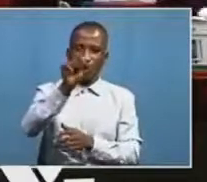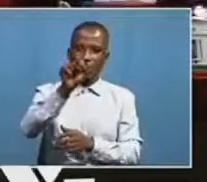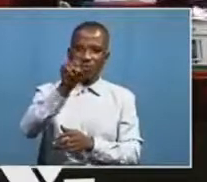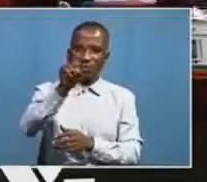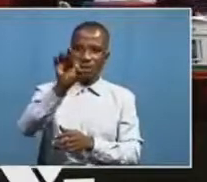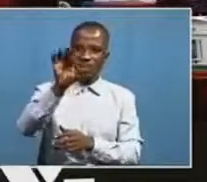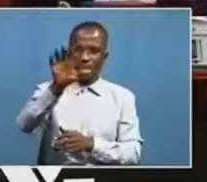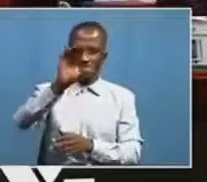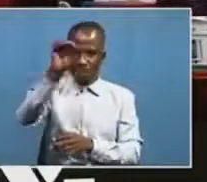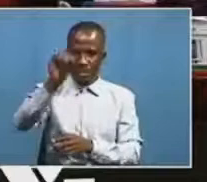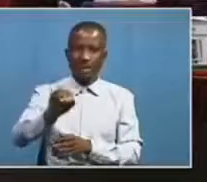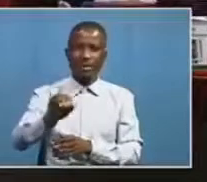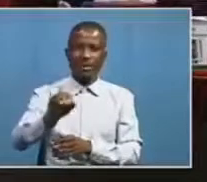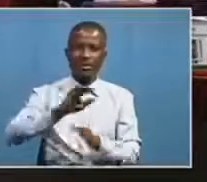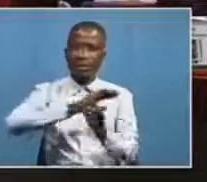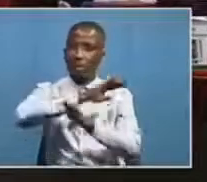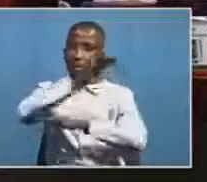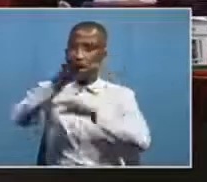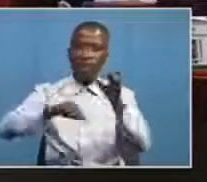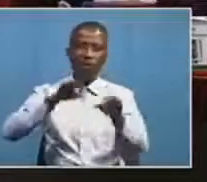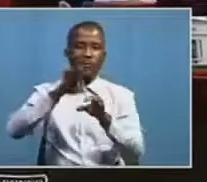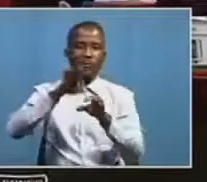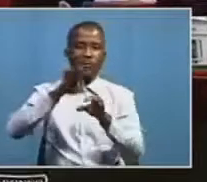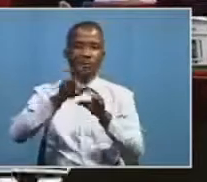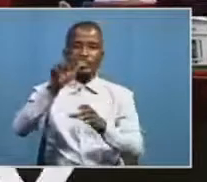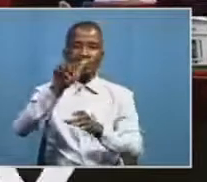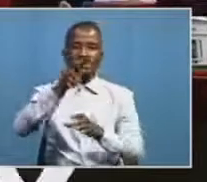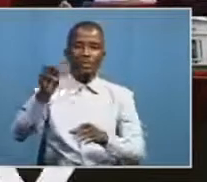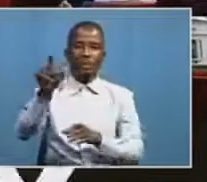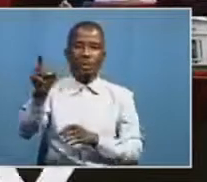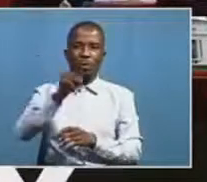51.295% of the total valid votes of